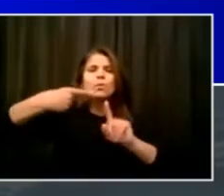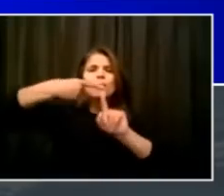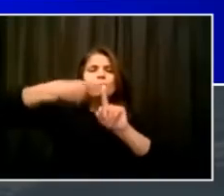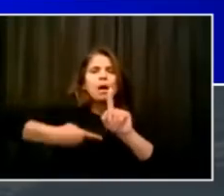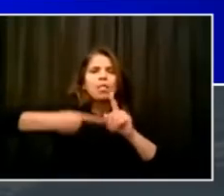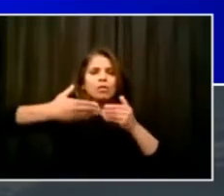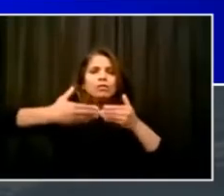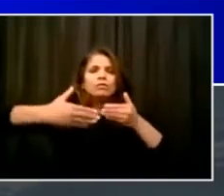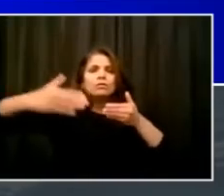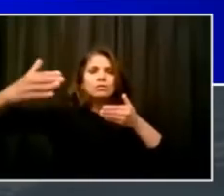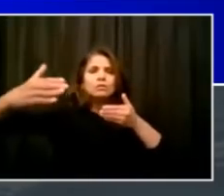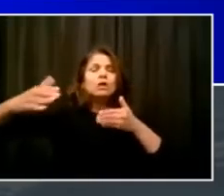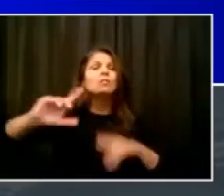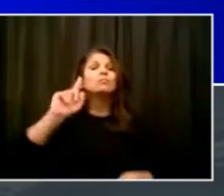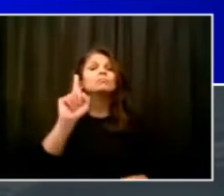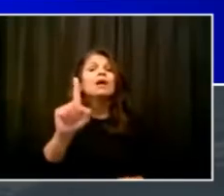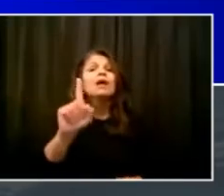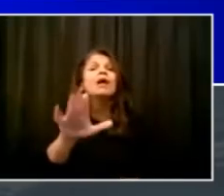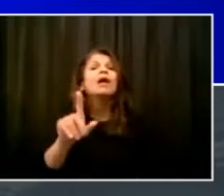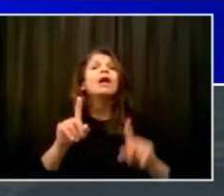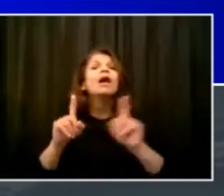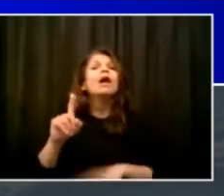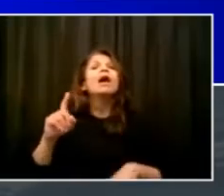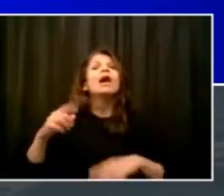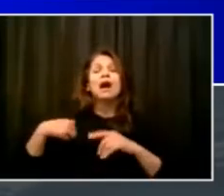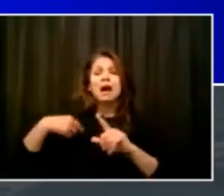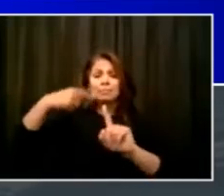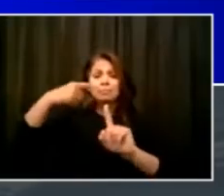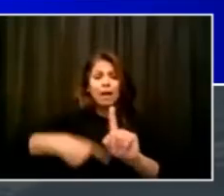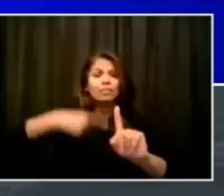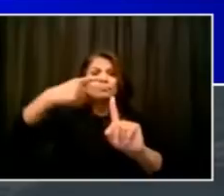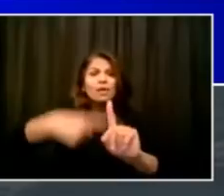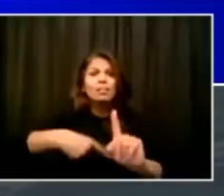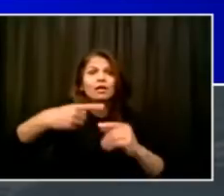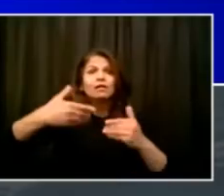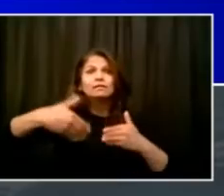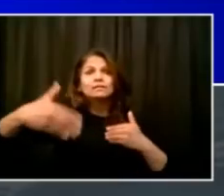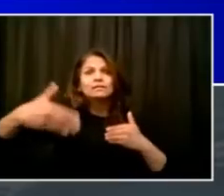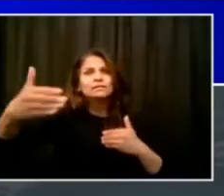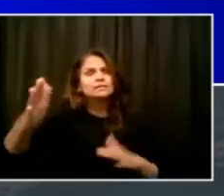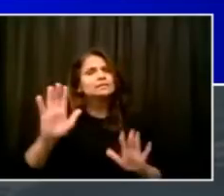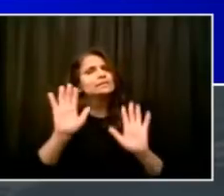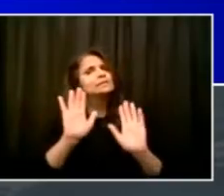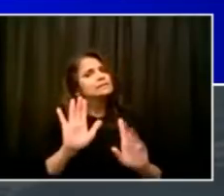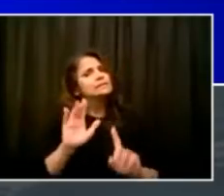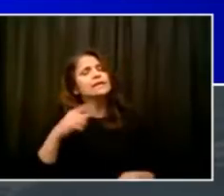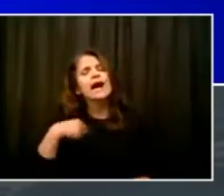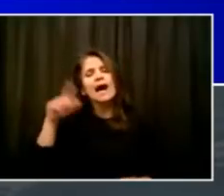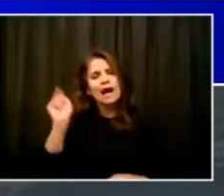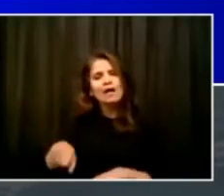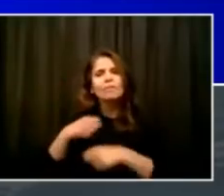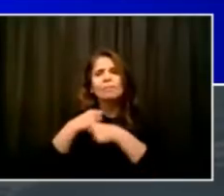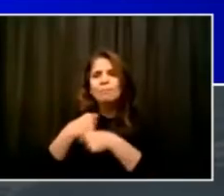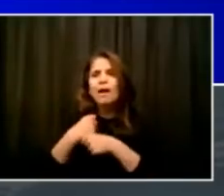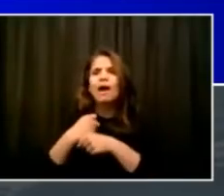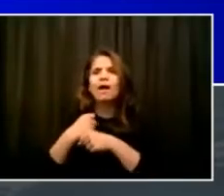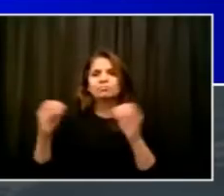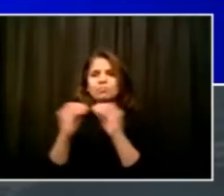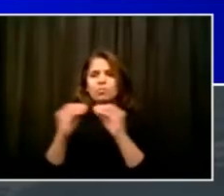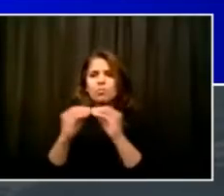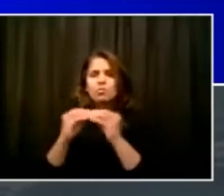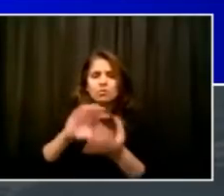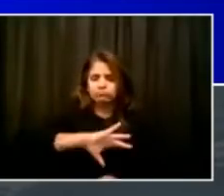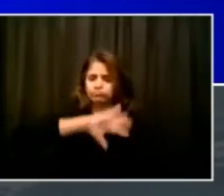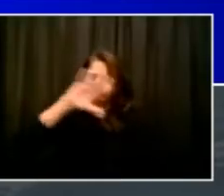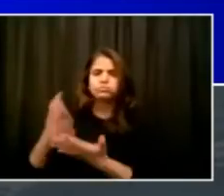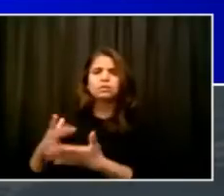the weeks and months ahead. And then to build up that New York City Strategic Reserve, and this is crucial. I announced this weeks